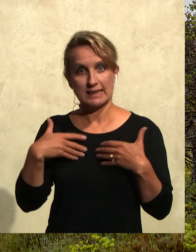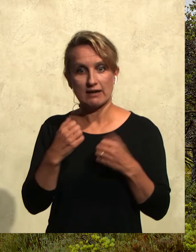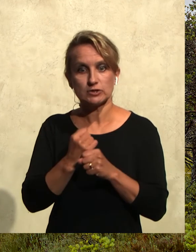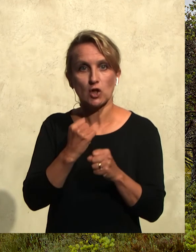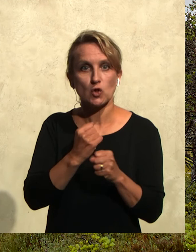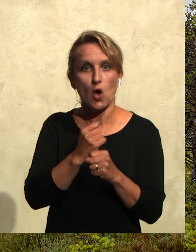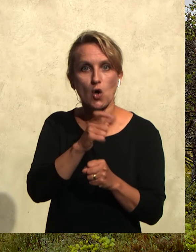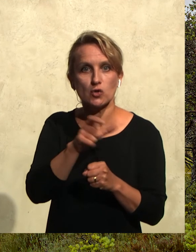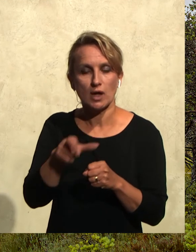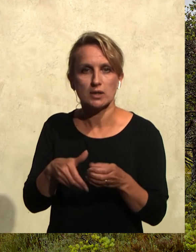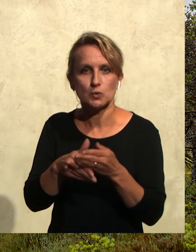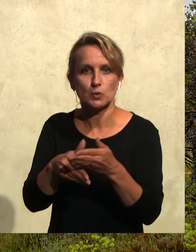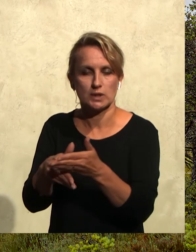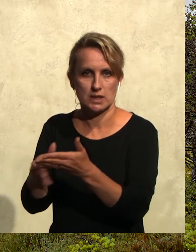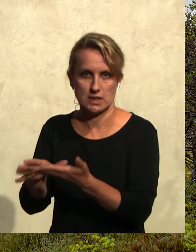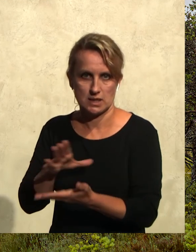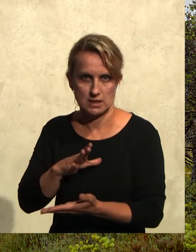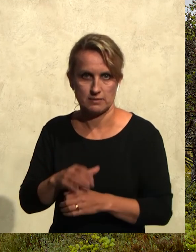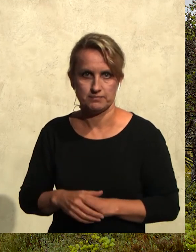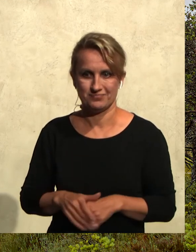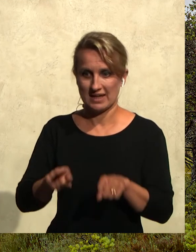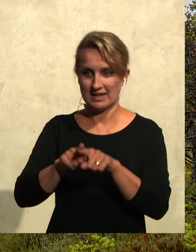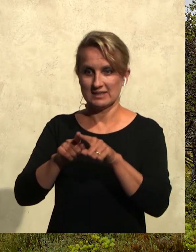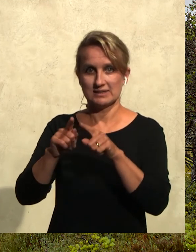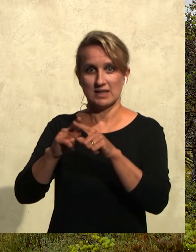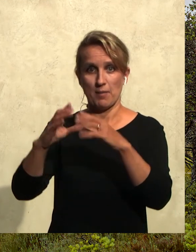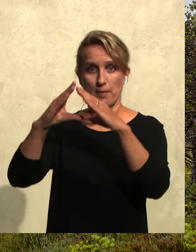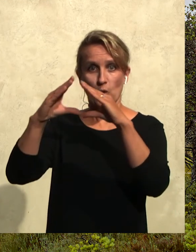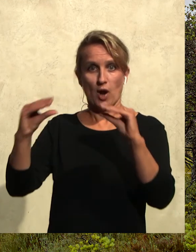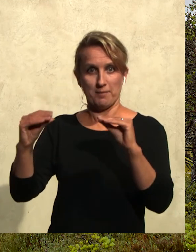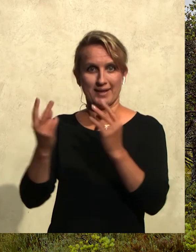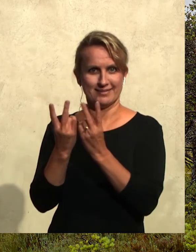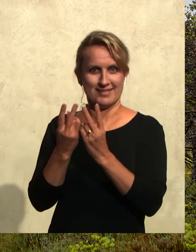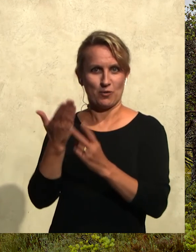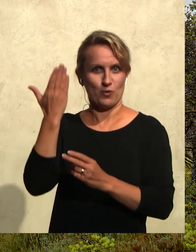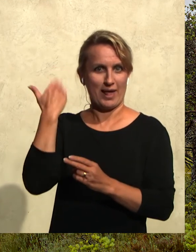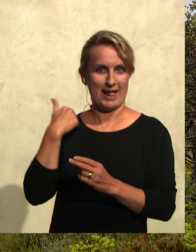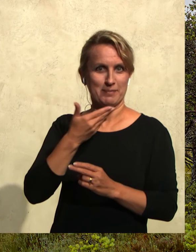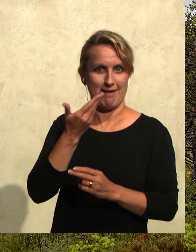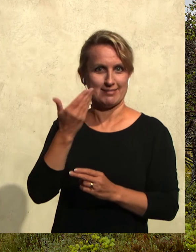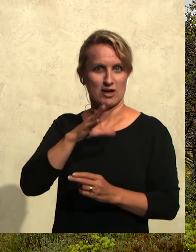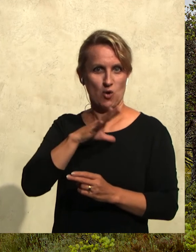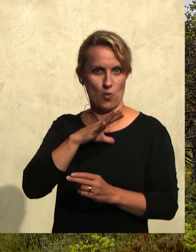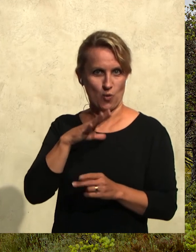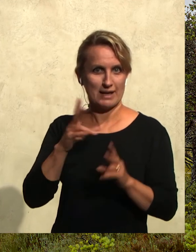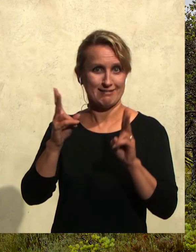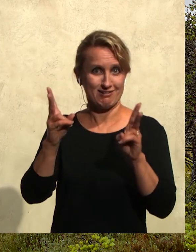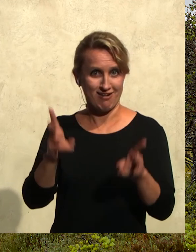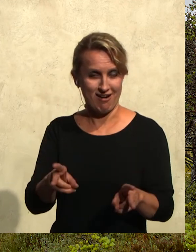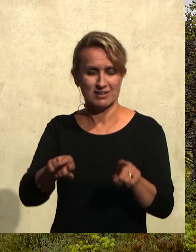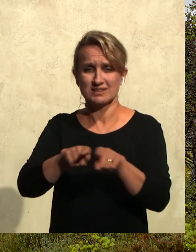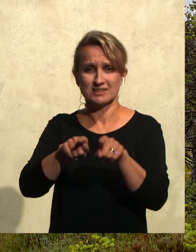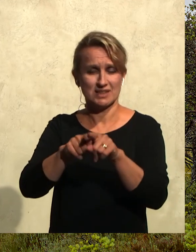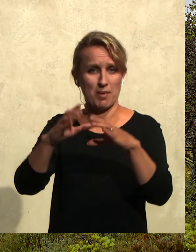is the top right, but there's also the guidelines for mental health and psychosocial support in more emergency settings. So that's